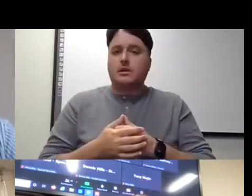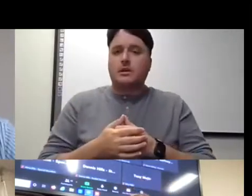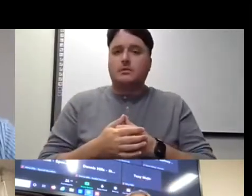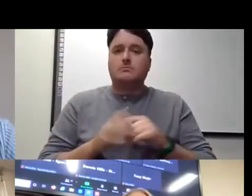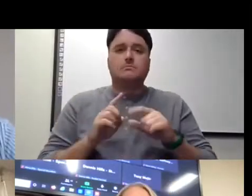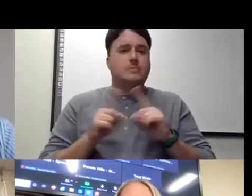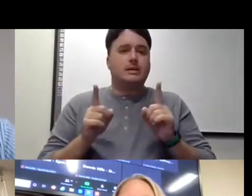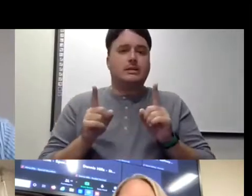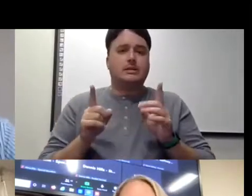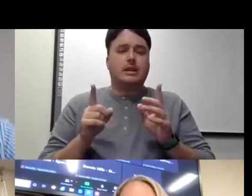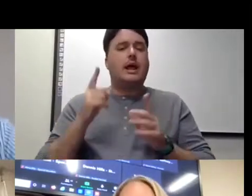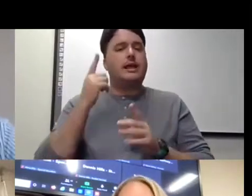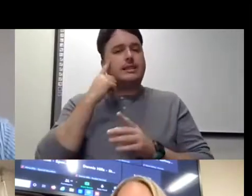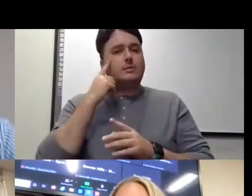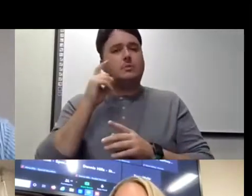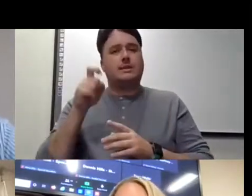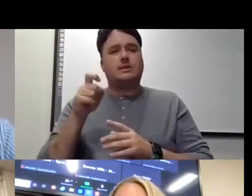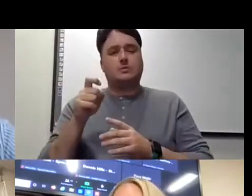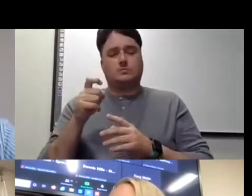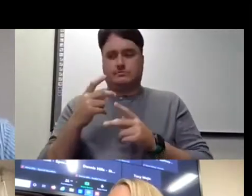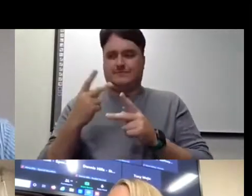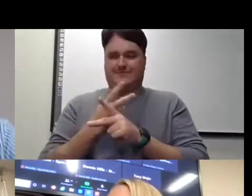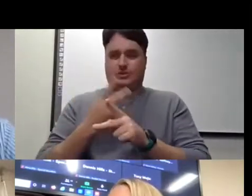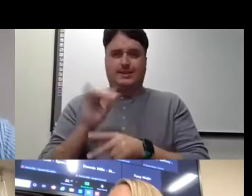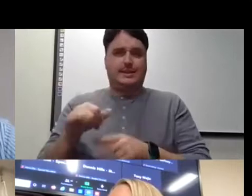But I think we would have to flesh that out.